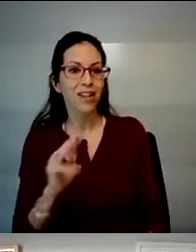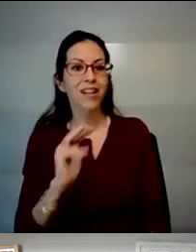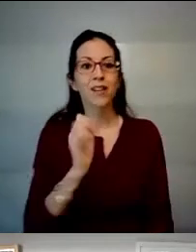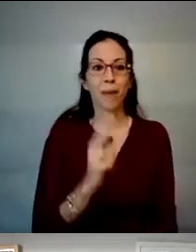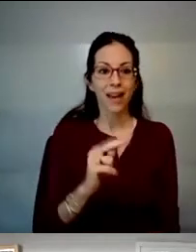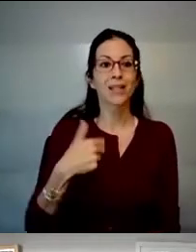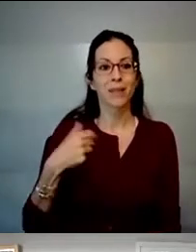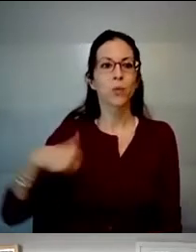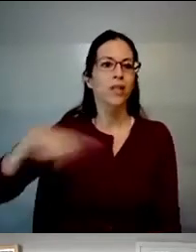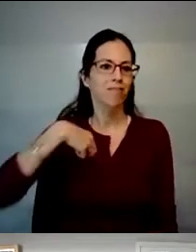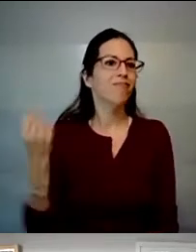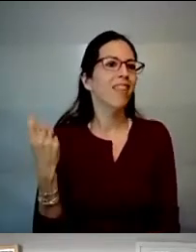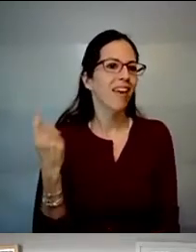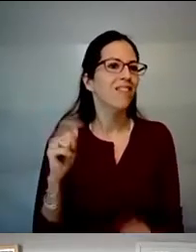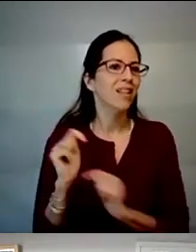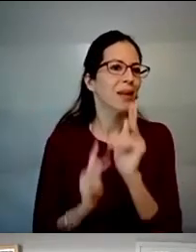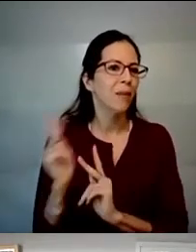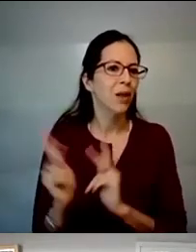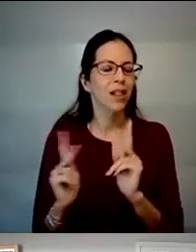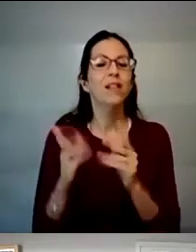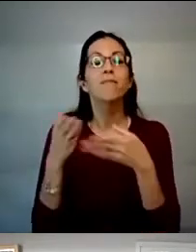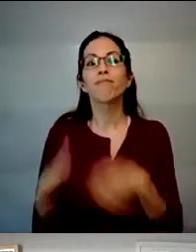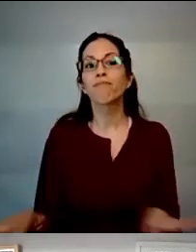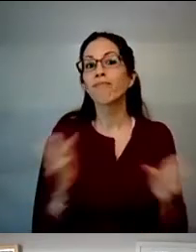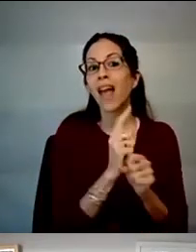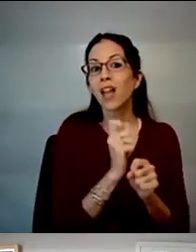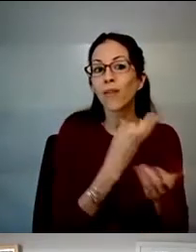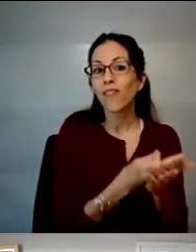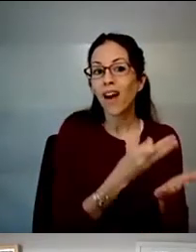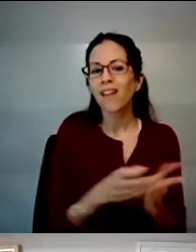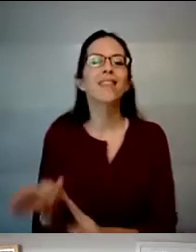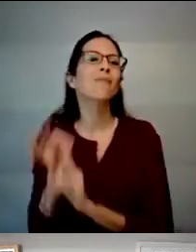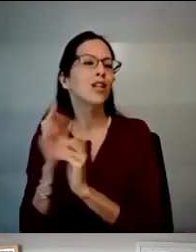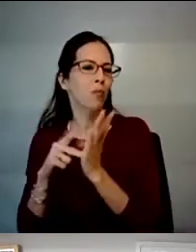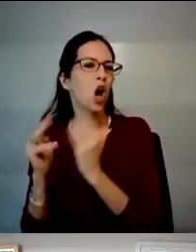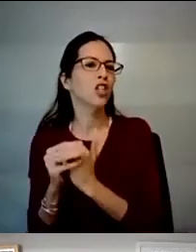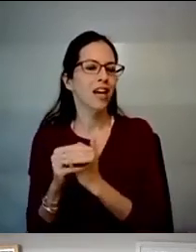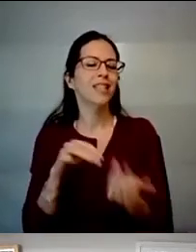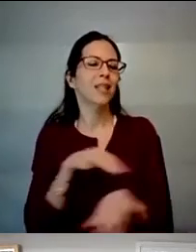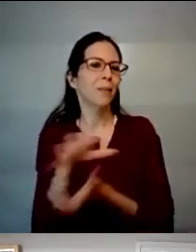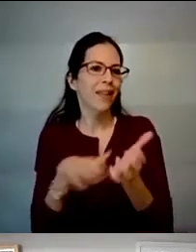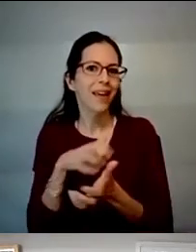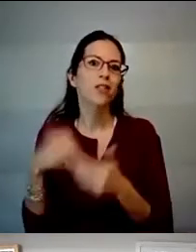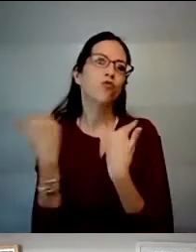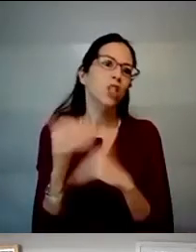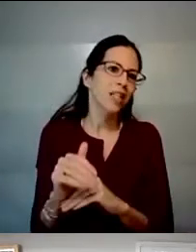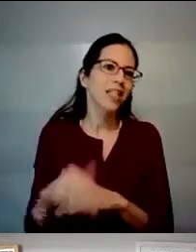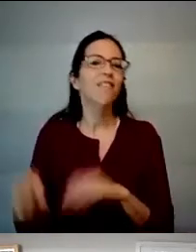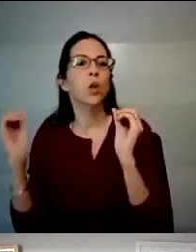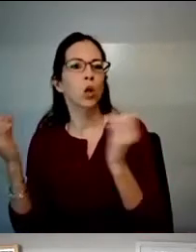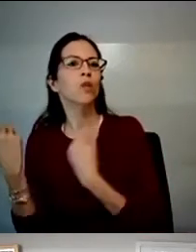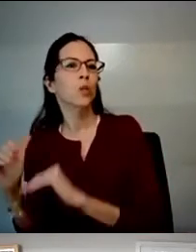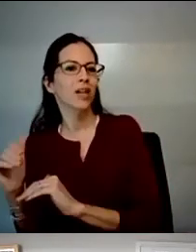11 people. And it's split between annual fund and special projects, which is kind of a mix between restricted and unrestricted